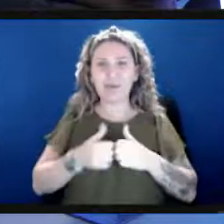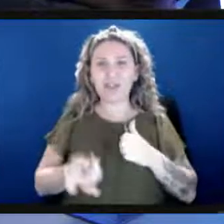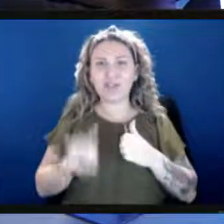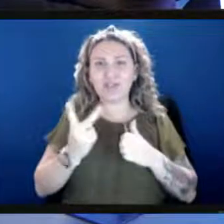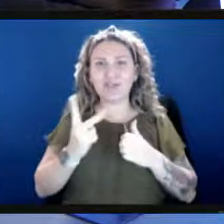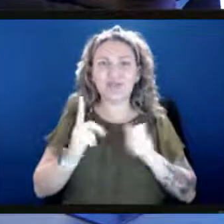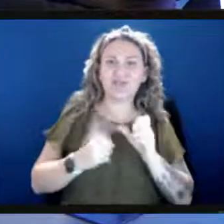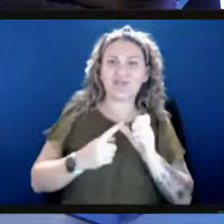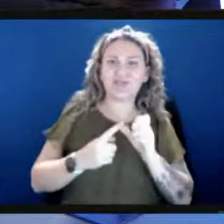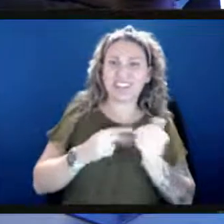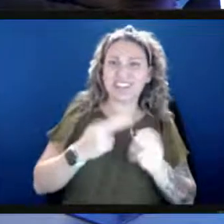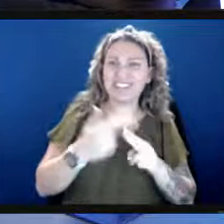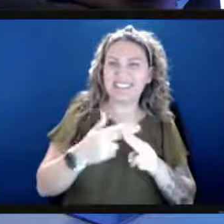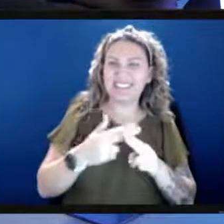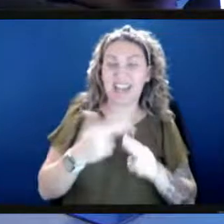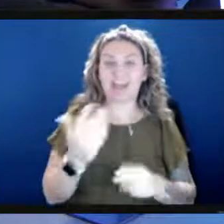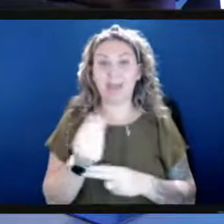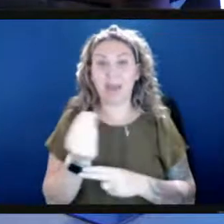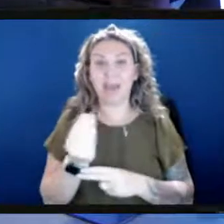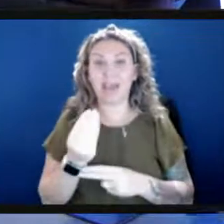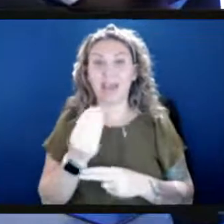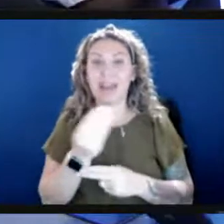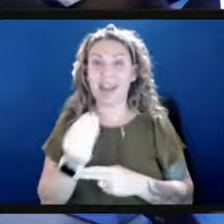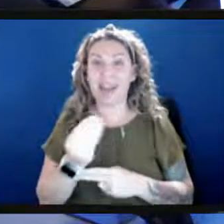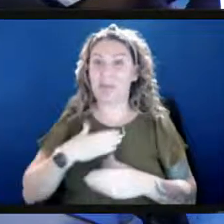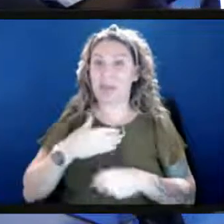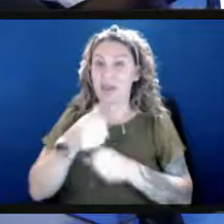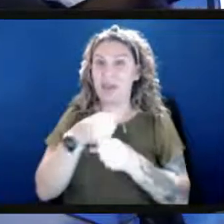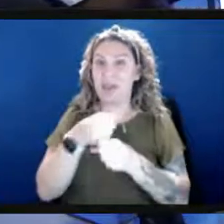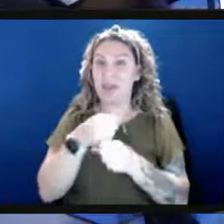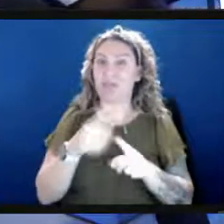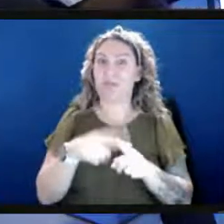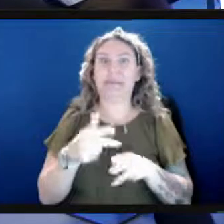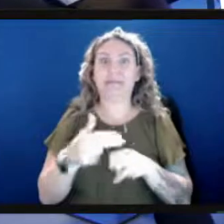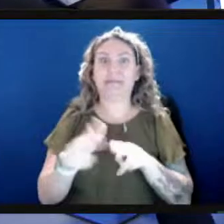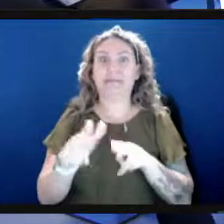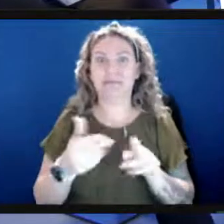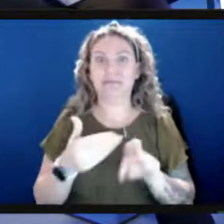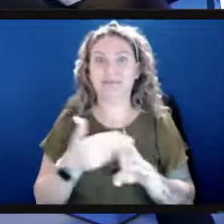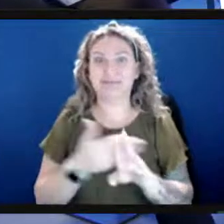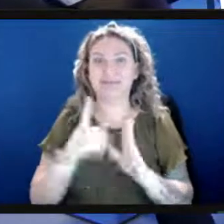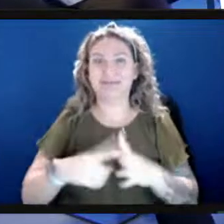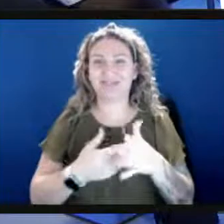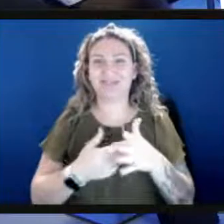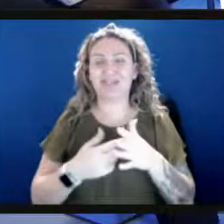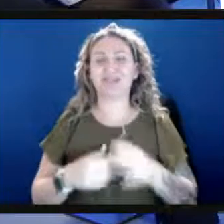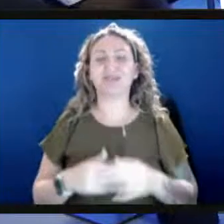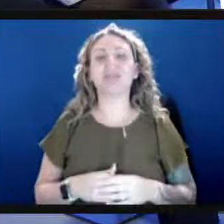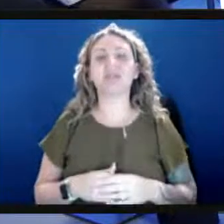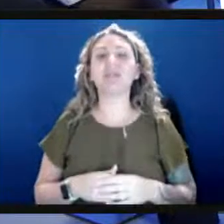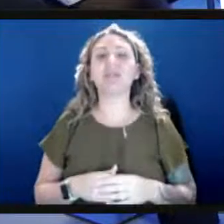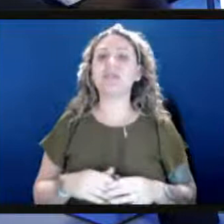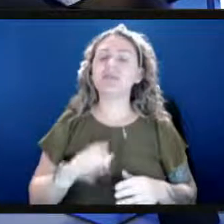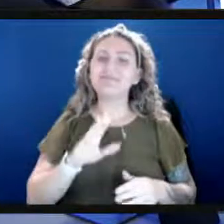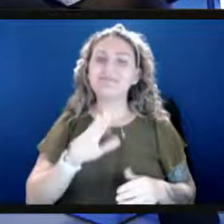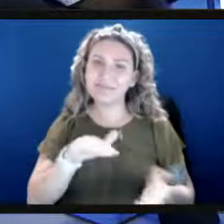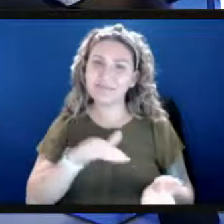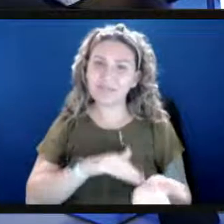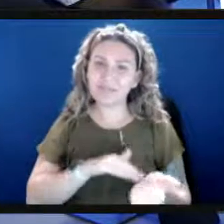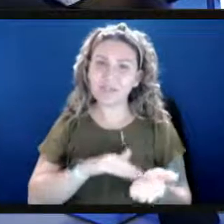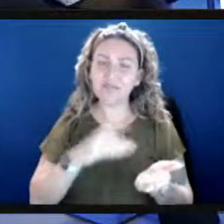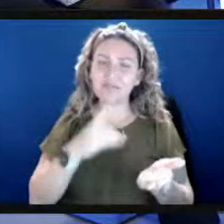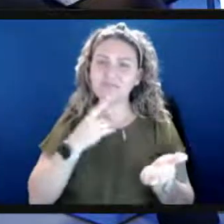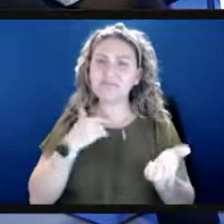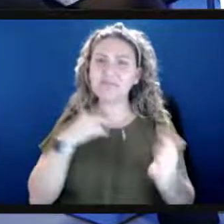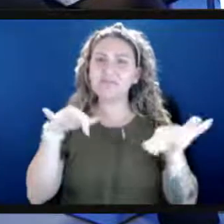Right, and it's Monday, and I did get my coffee, but just barely before I started. Dr. Douglas, tell us about in your